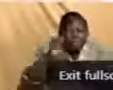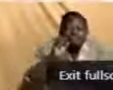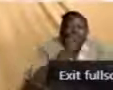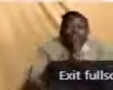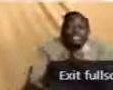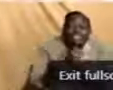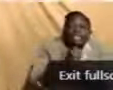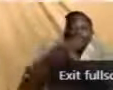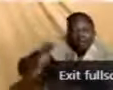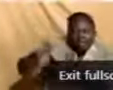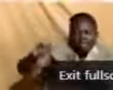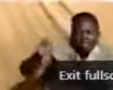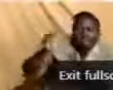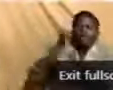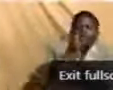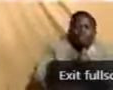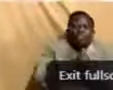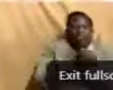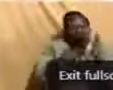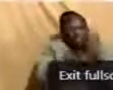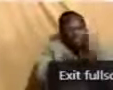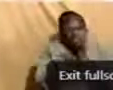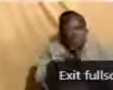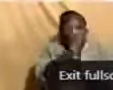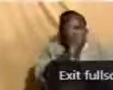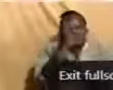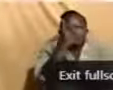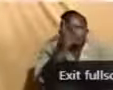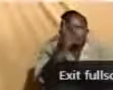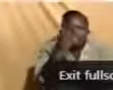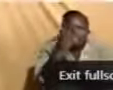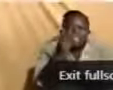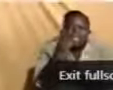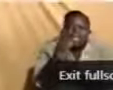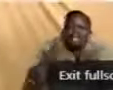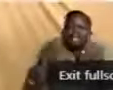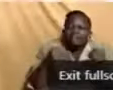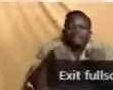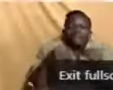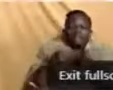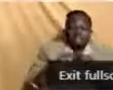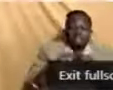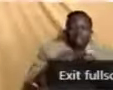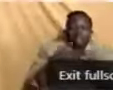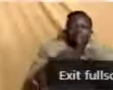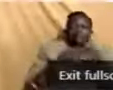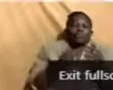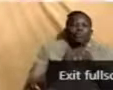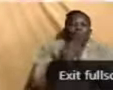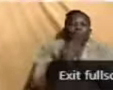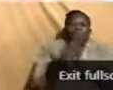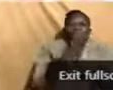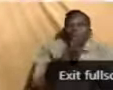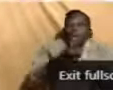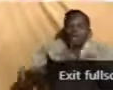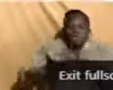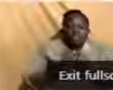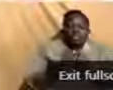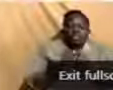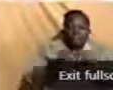the functions of his office, Article 143, Clause 2 did not prohibit us from instituting an action against